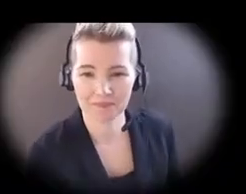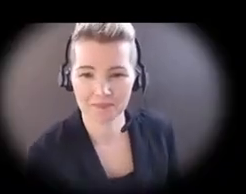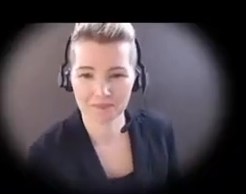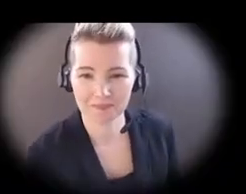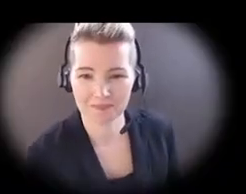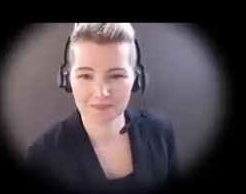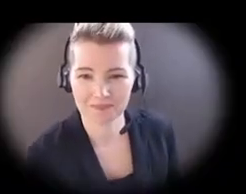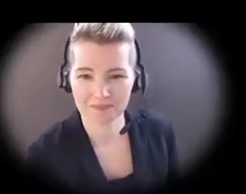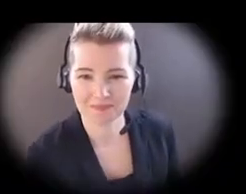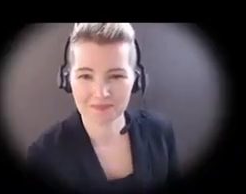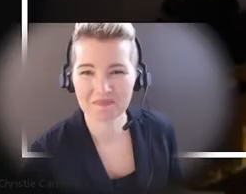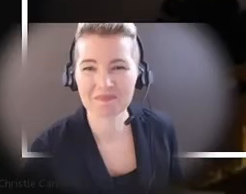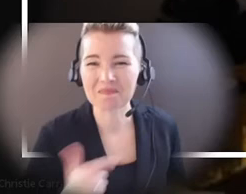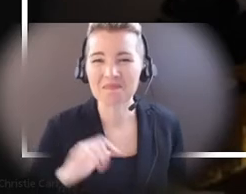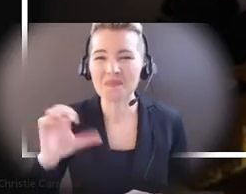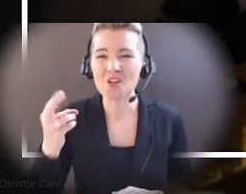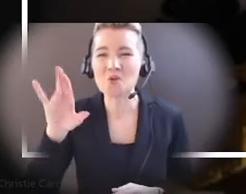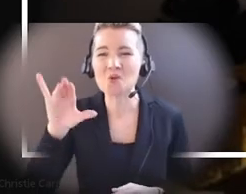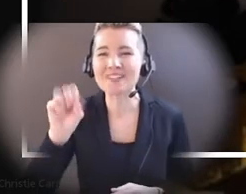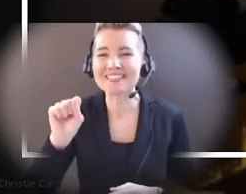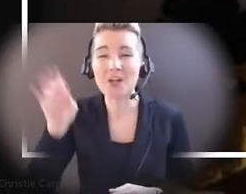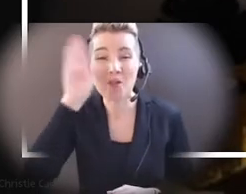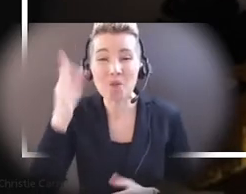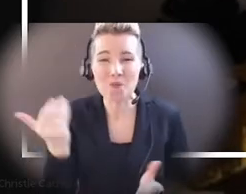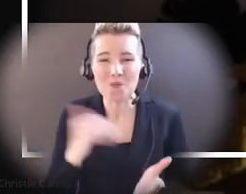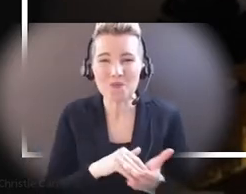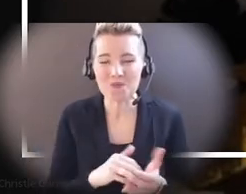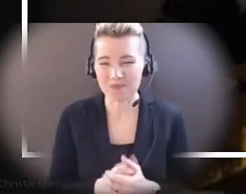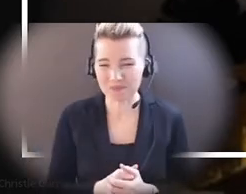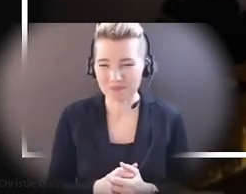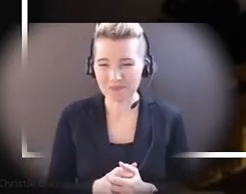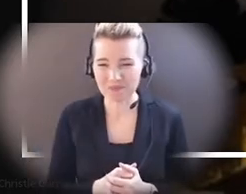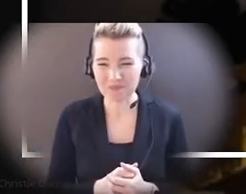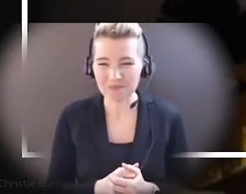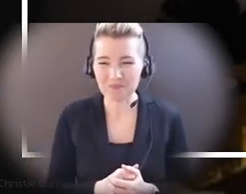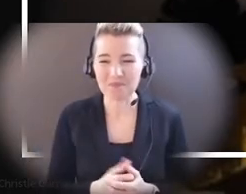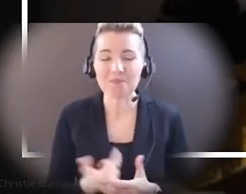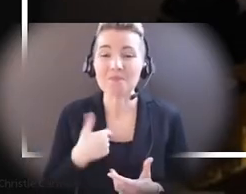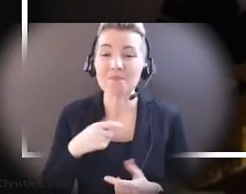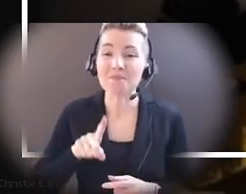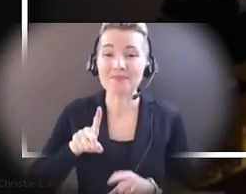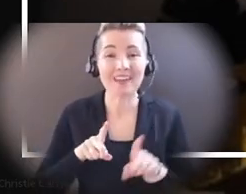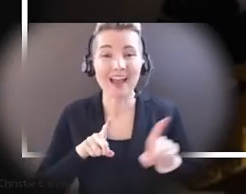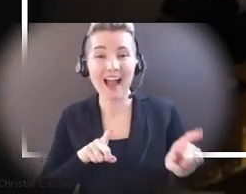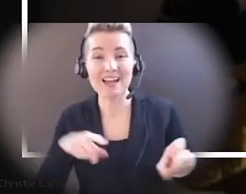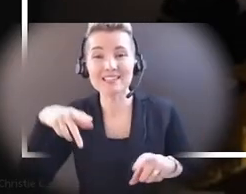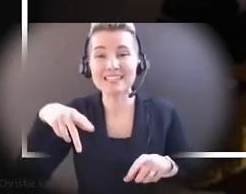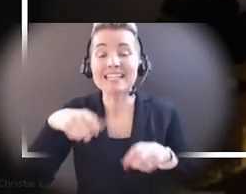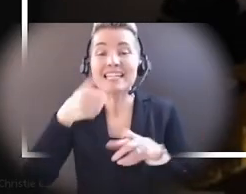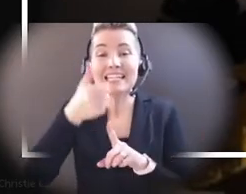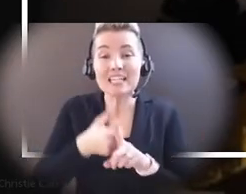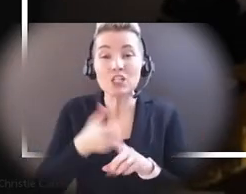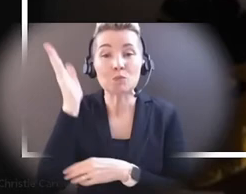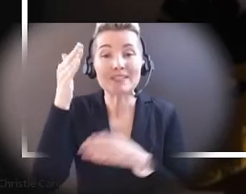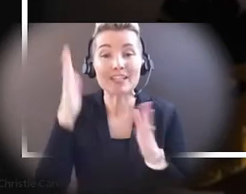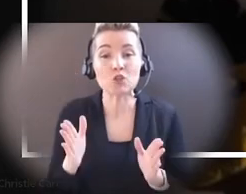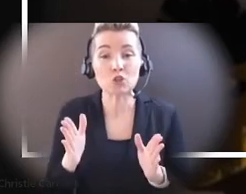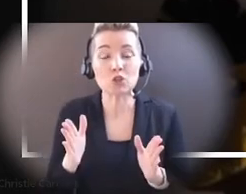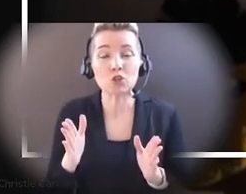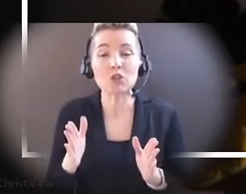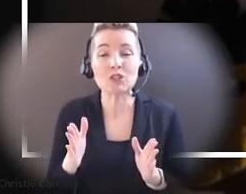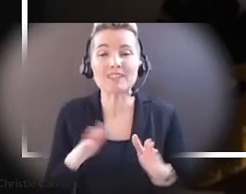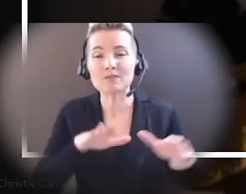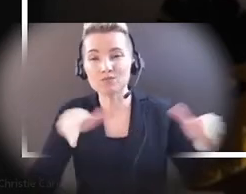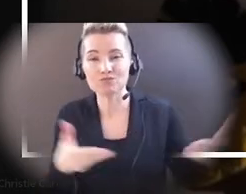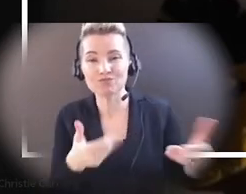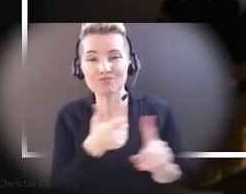Hello again. So before we dive in, I'm gonna ask our panelists to introduce themselves and say a bit about who they are